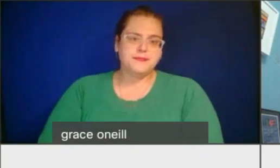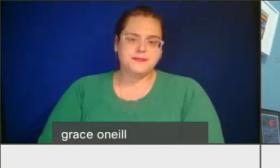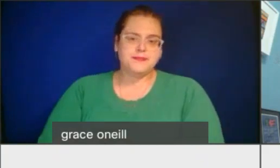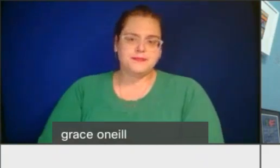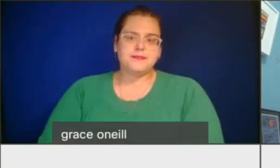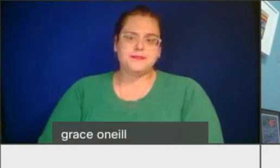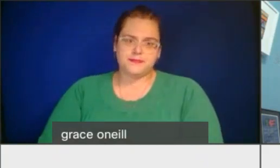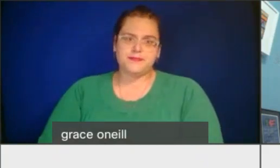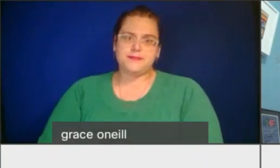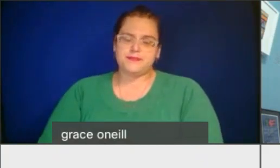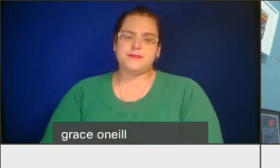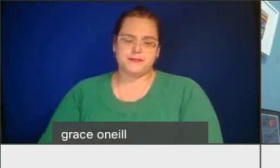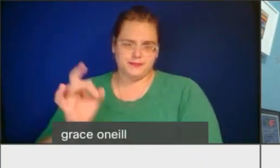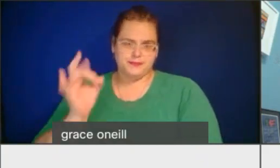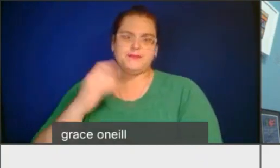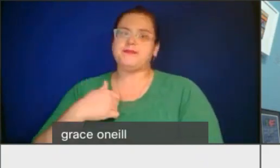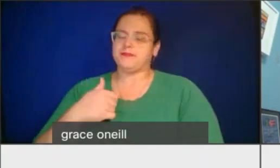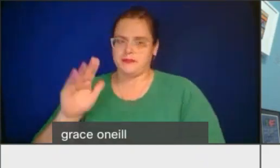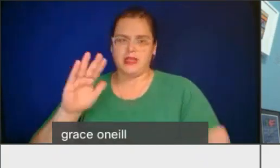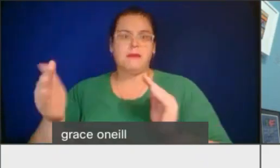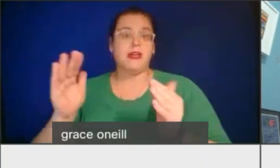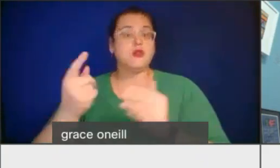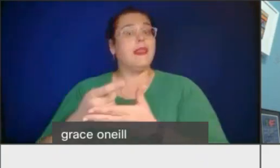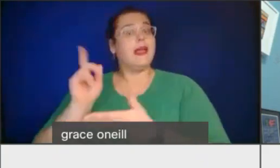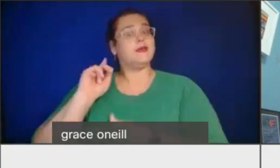quite significantly from last week.